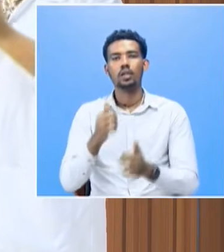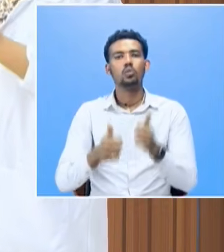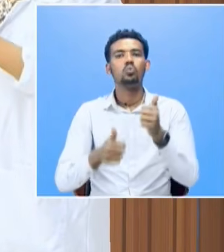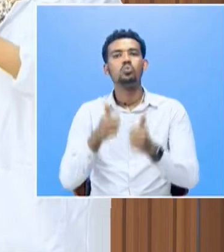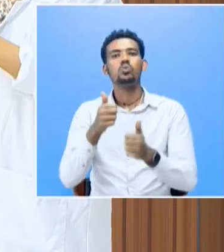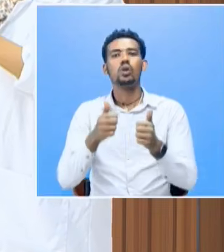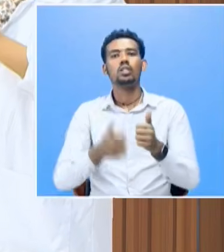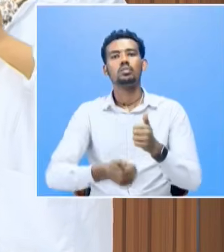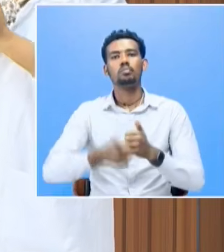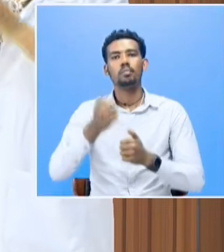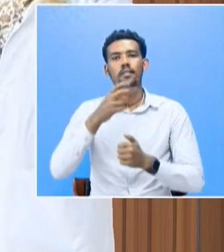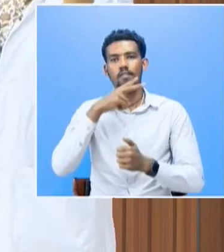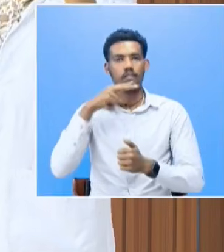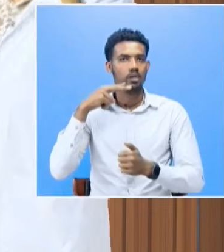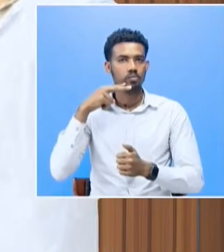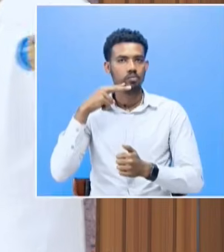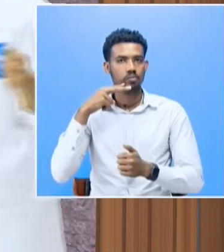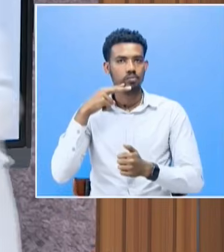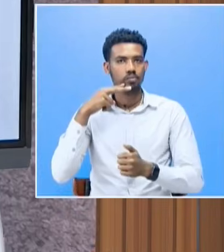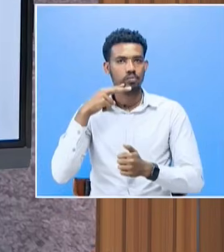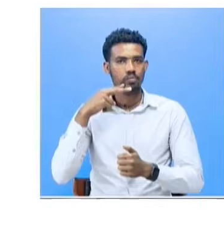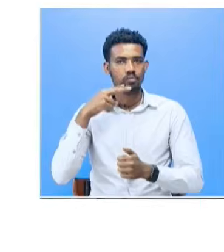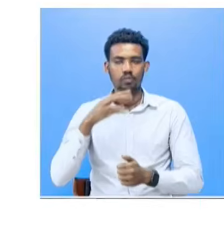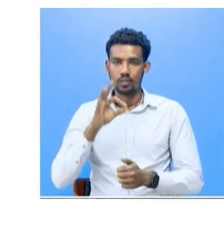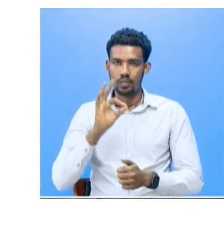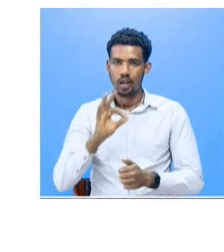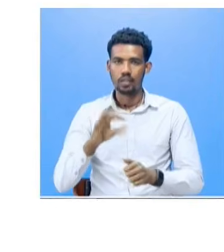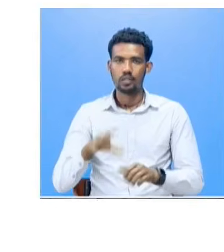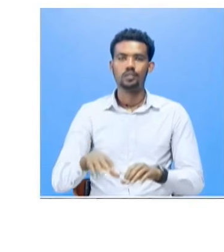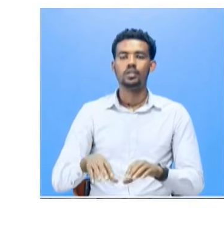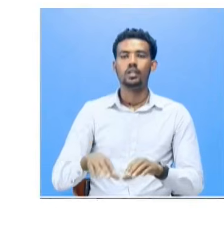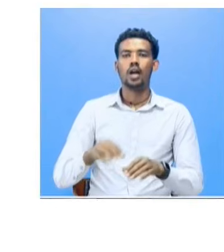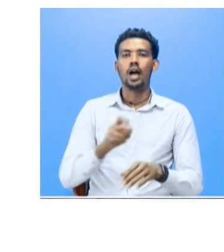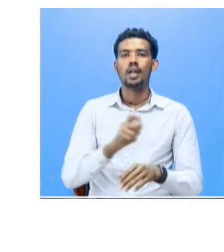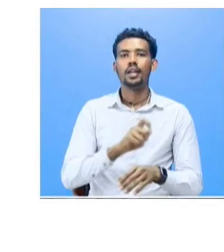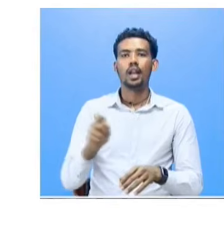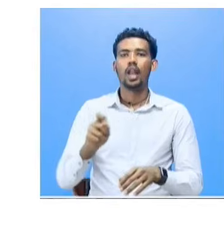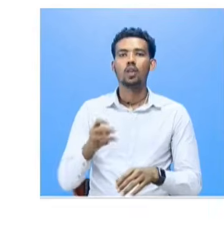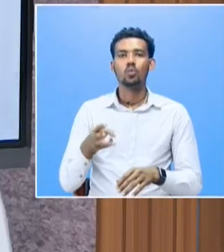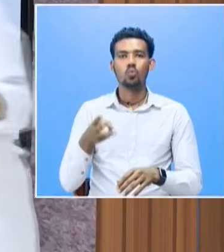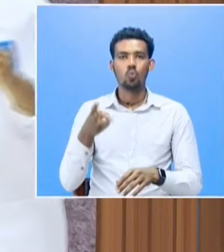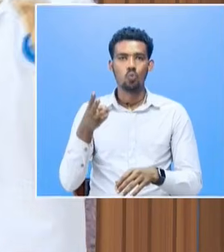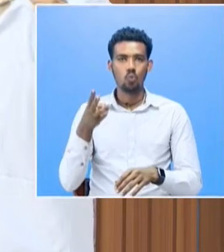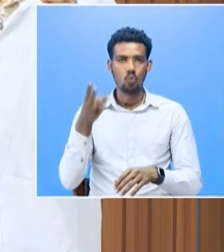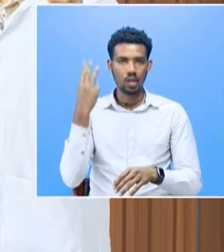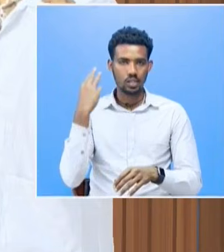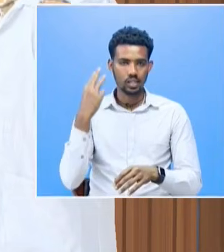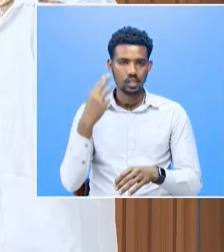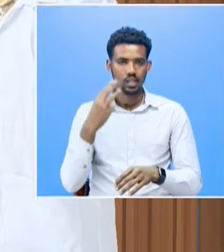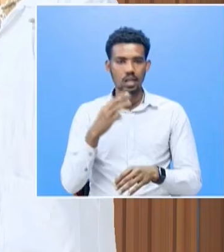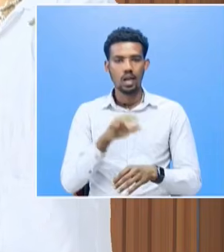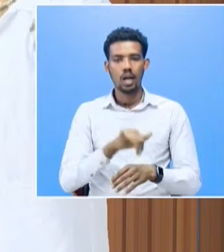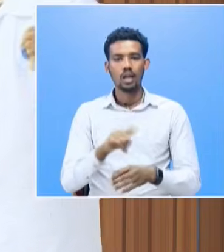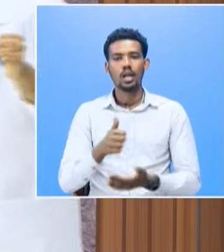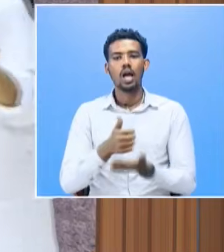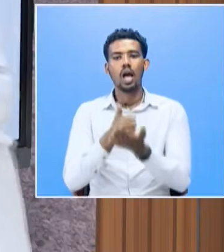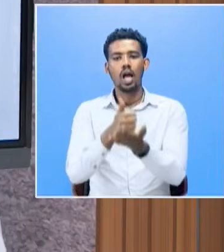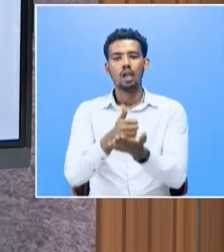Bravo. Underline was as a past continuous